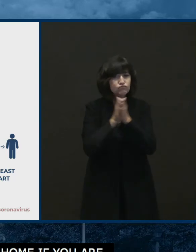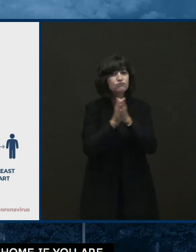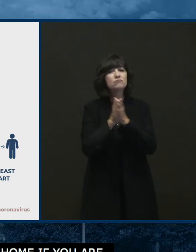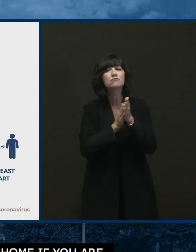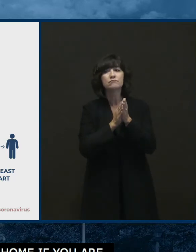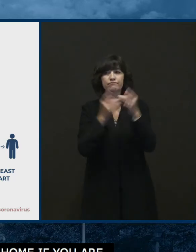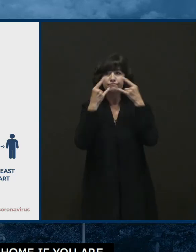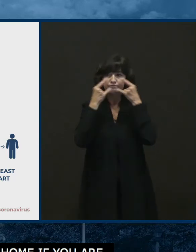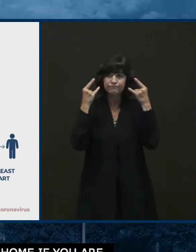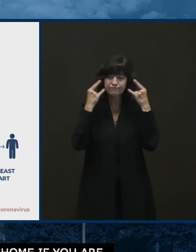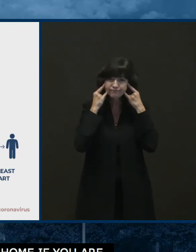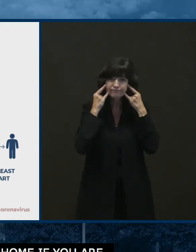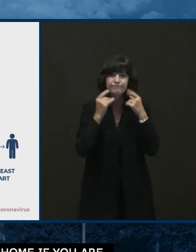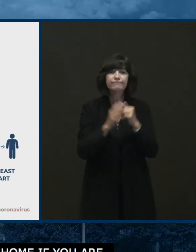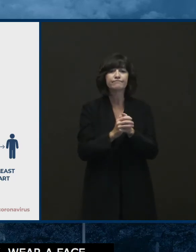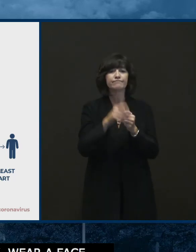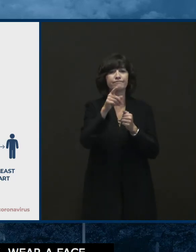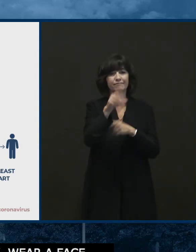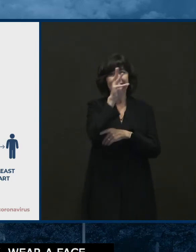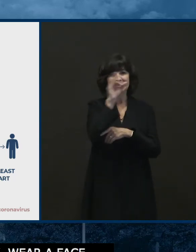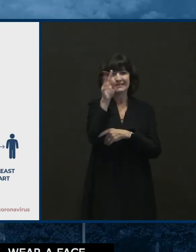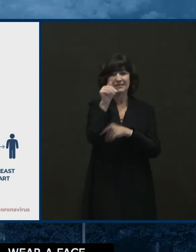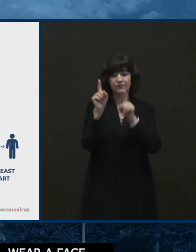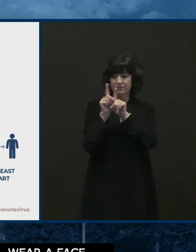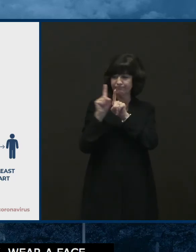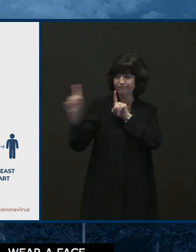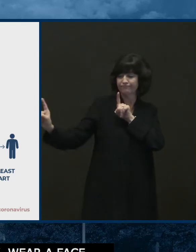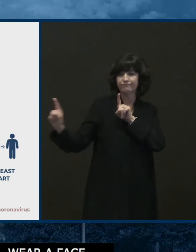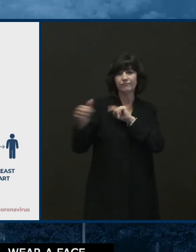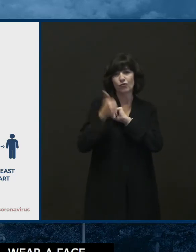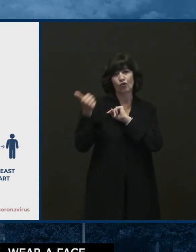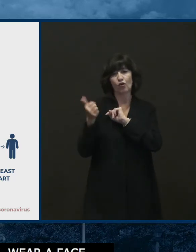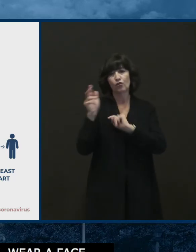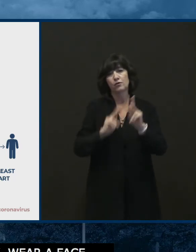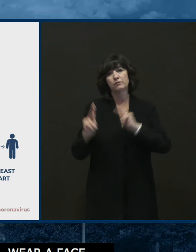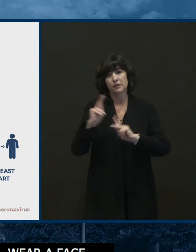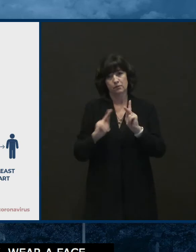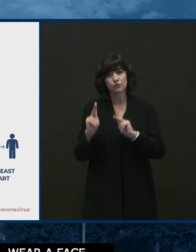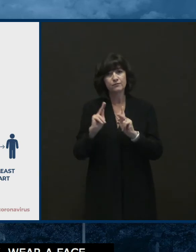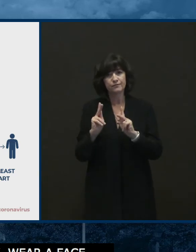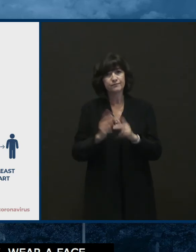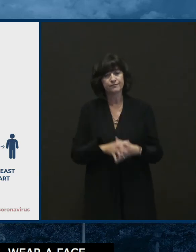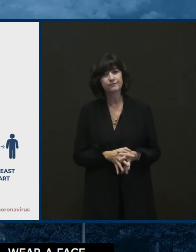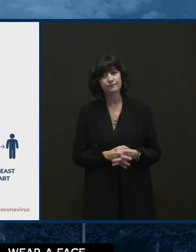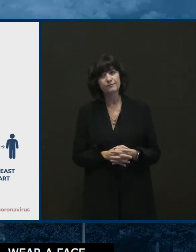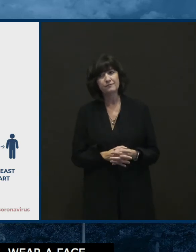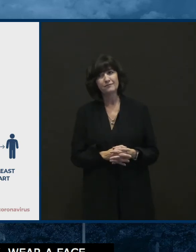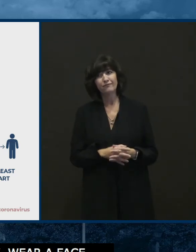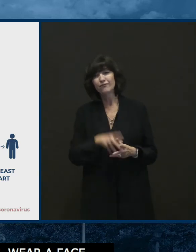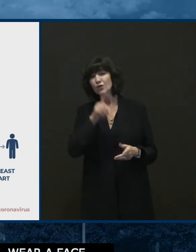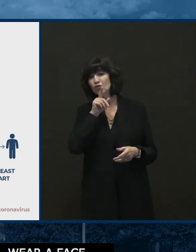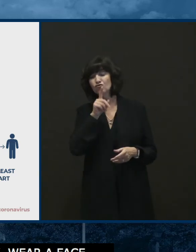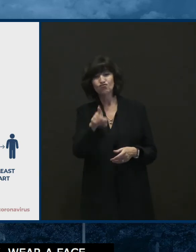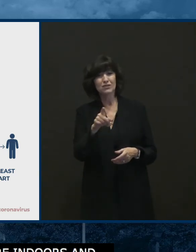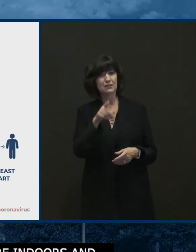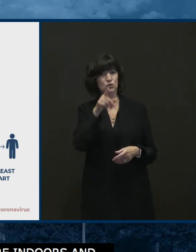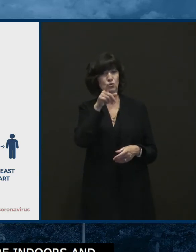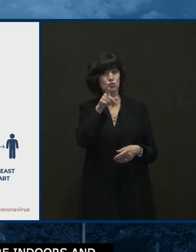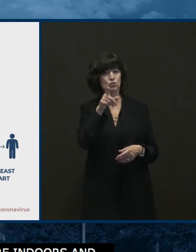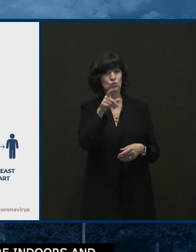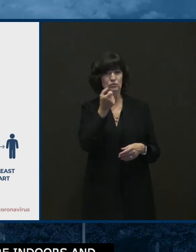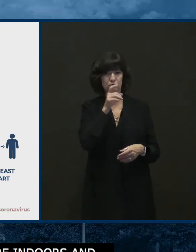safe 6-foot distance from others. And you're really doing it for the benefit of others, and thinking